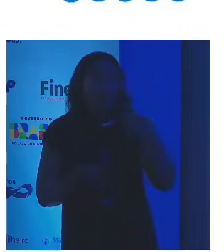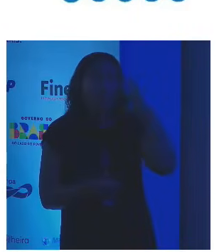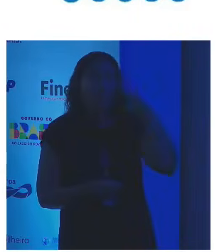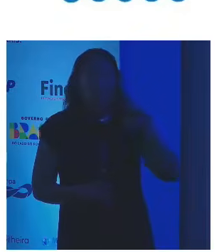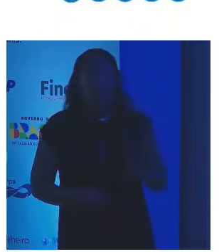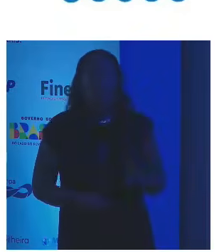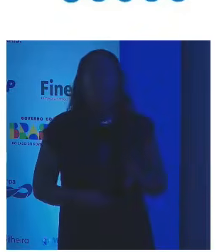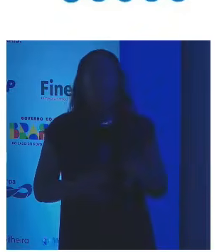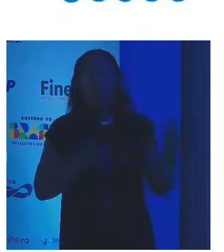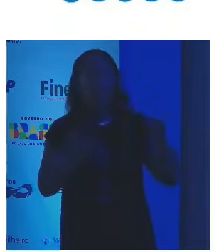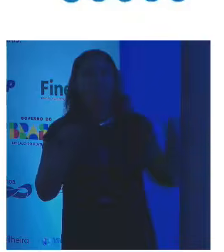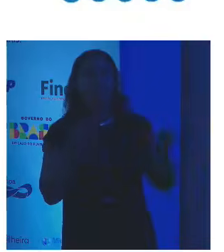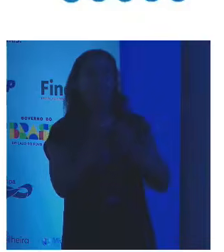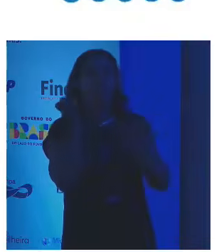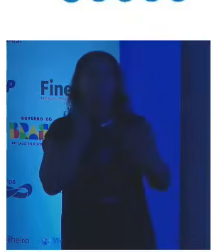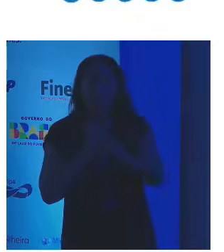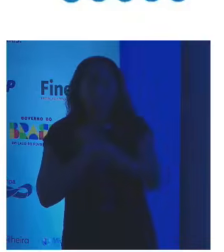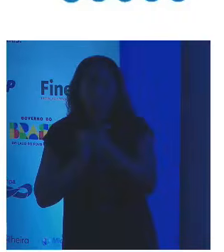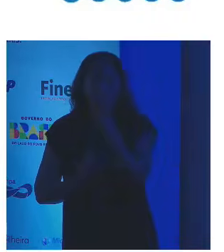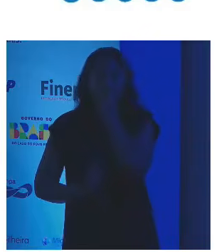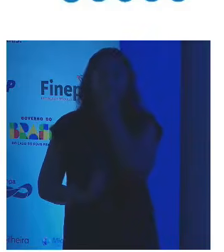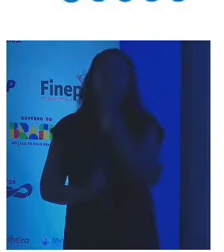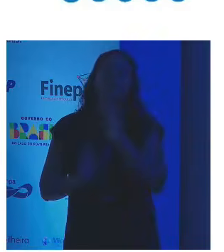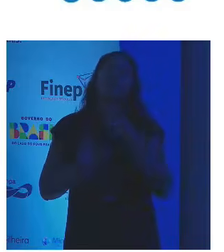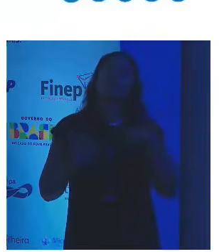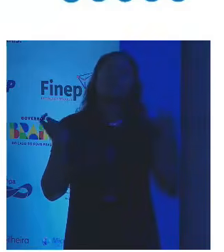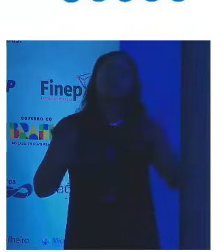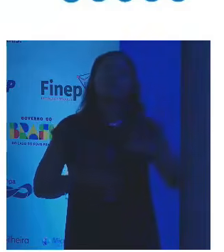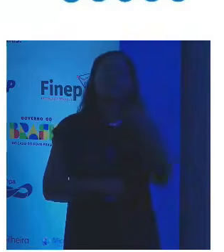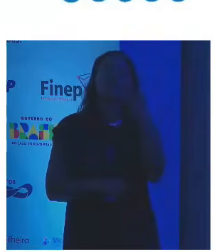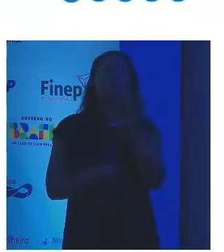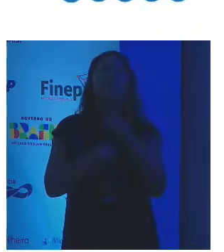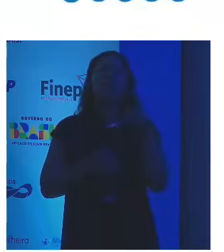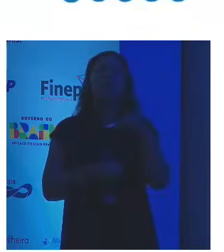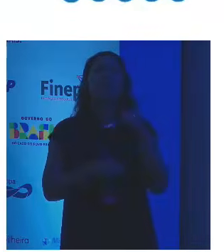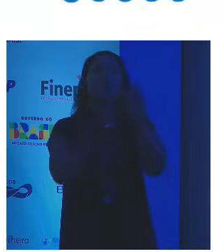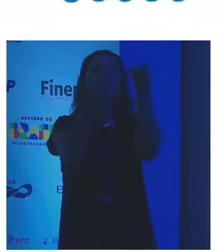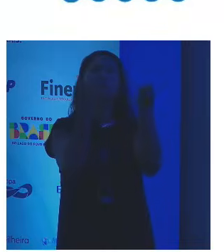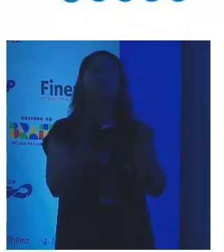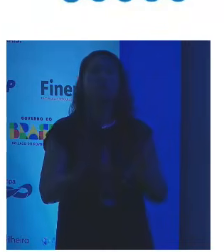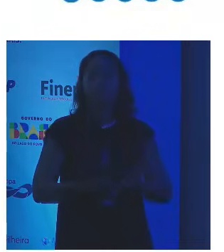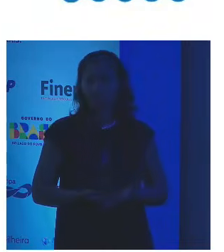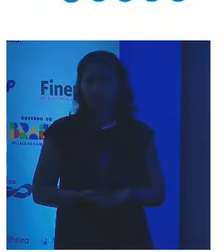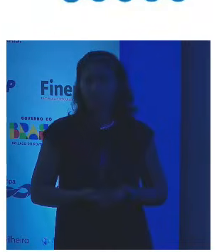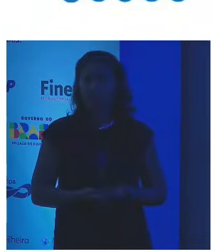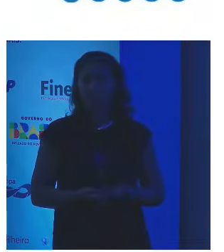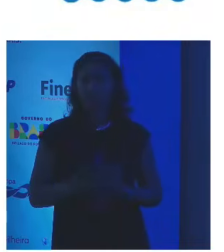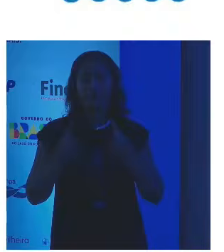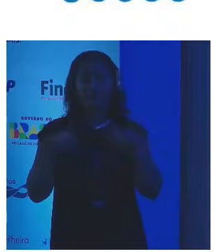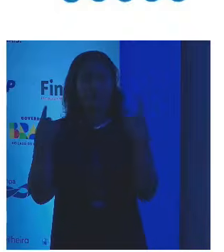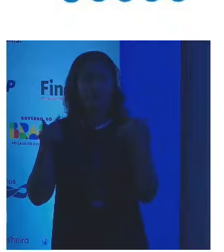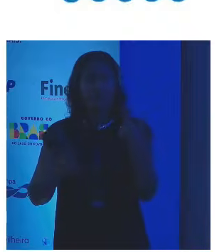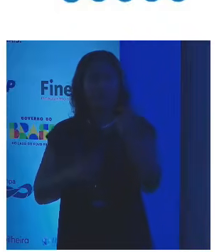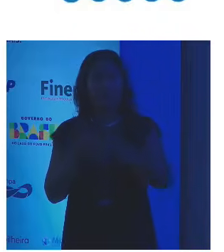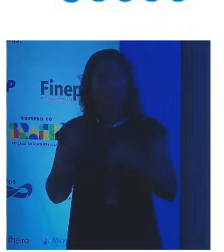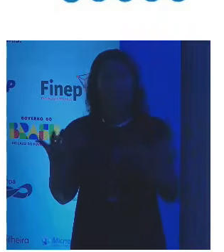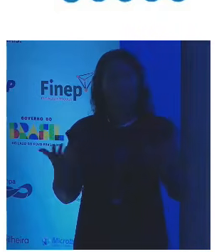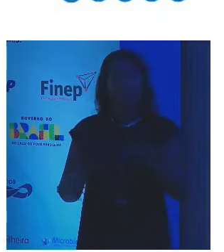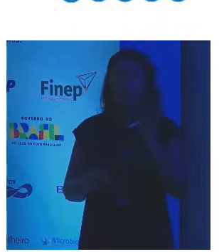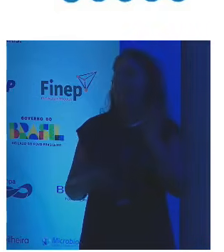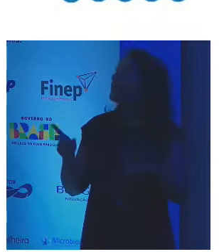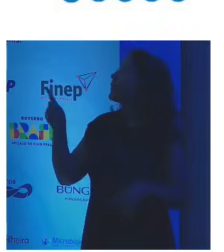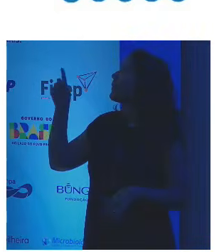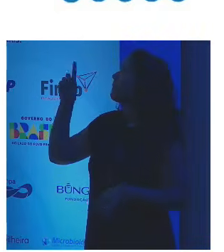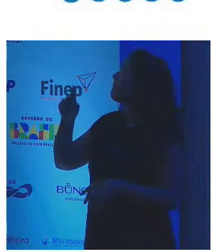engineer. You will take 10 minutes to explain these kind of things. So what we are working on now is this one. This is the